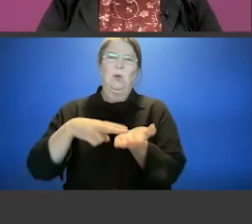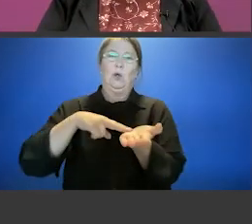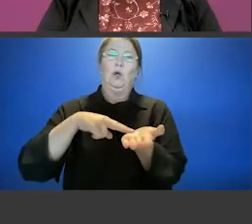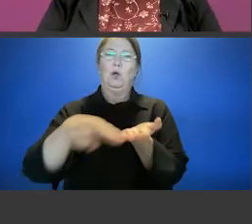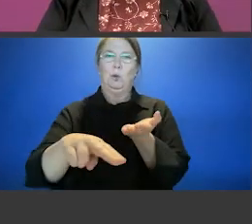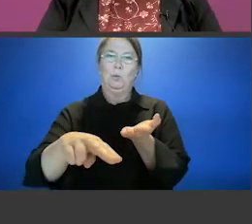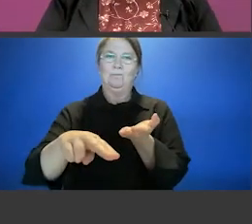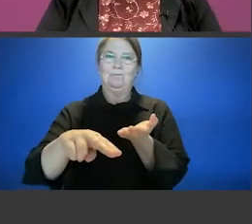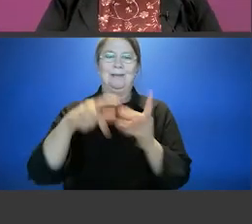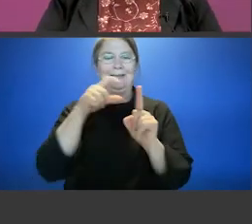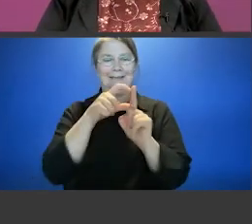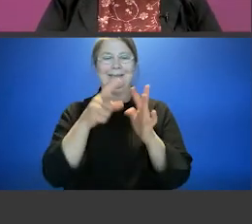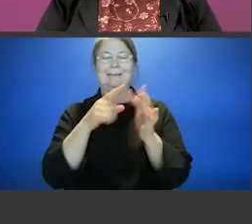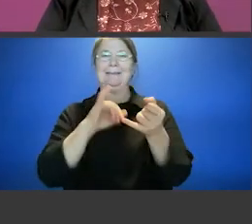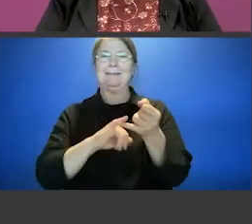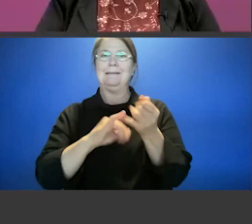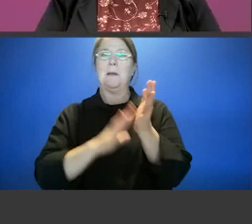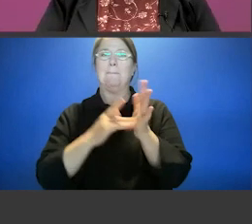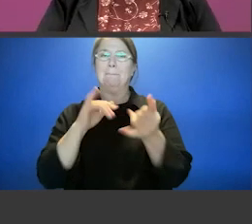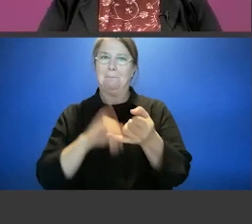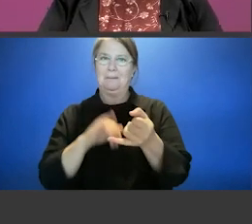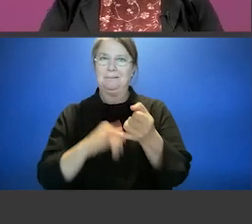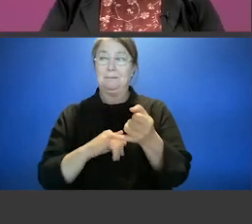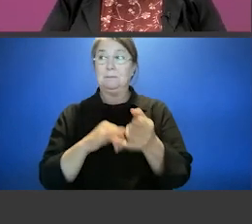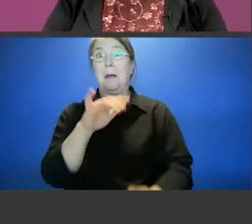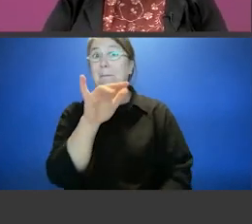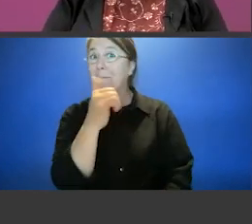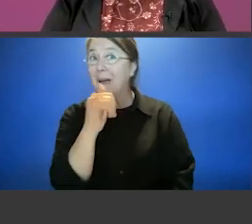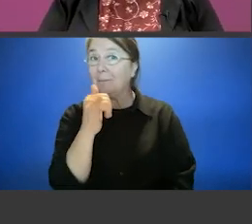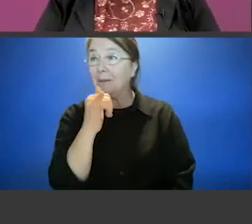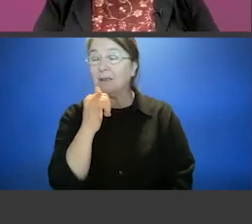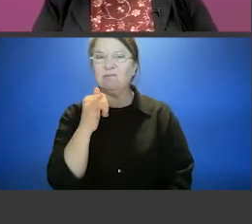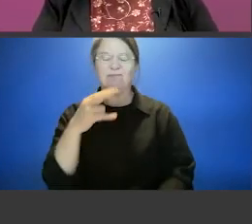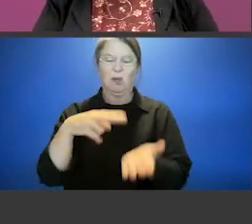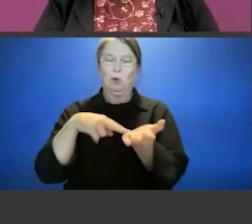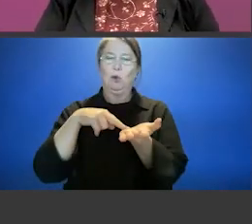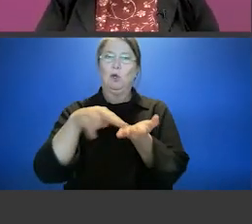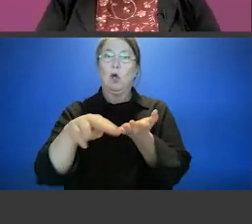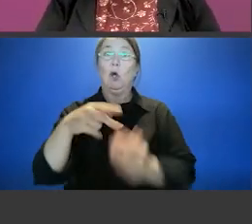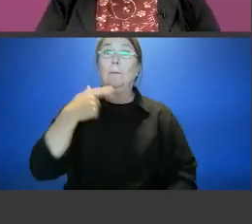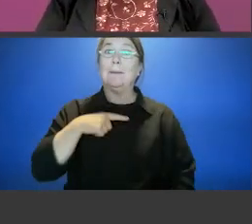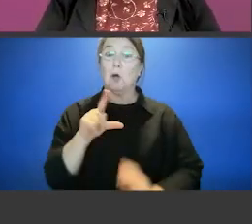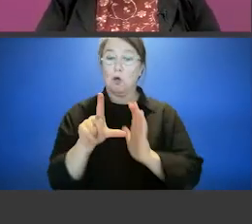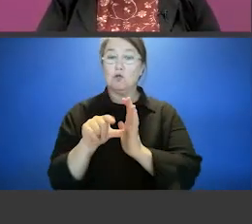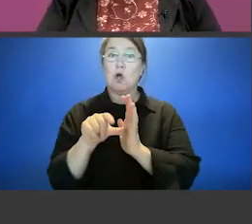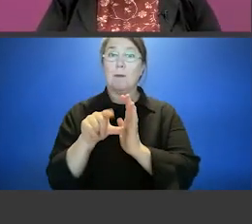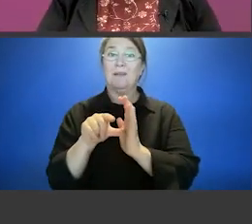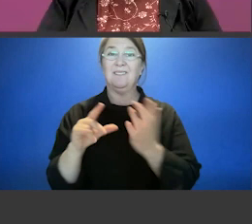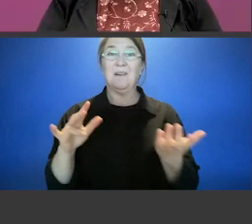limited to just these, is the timing of when the complaint was reported. If it was reported more than a year after